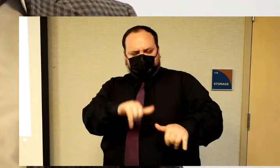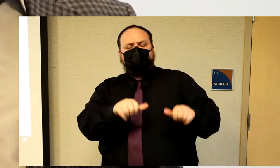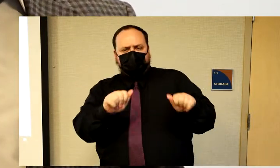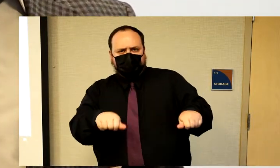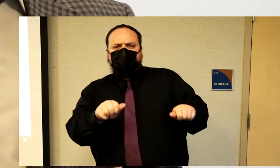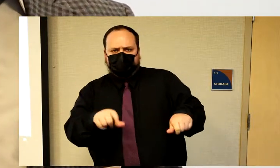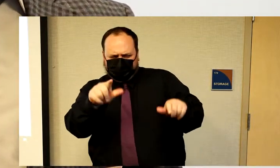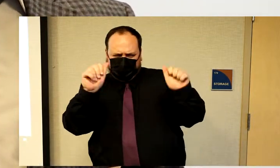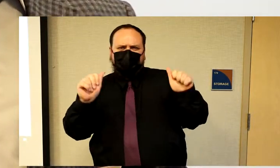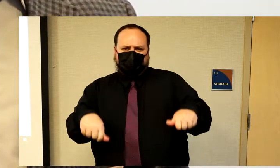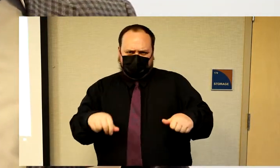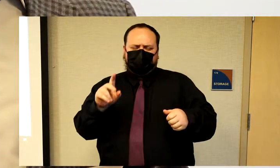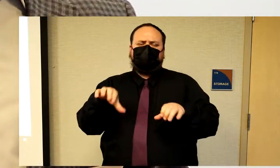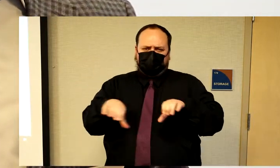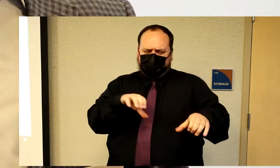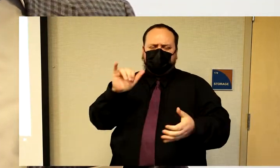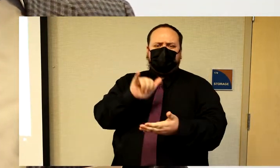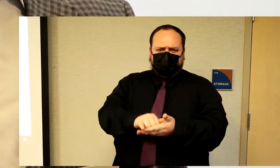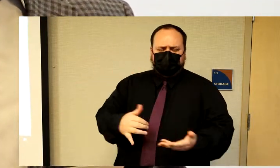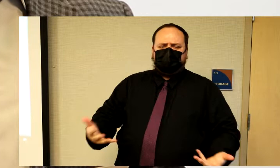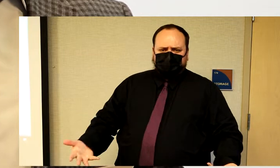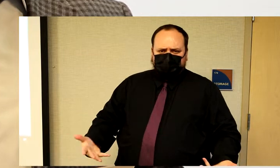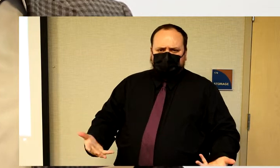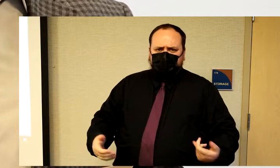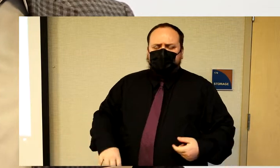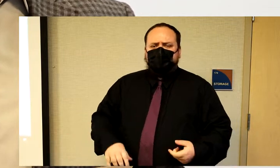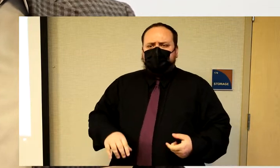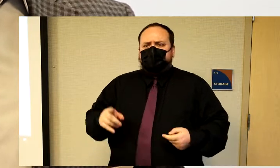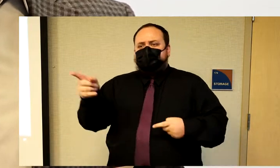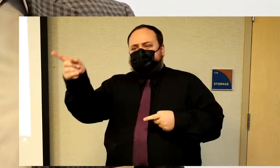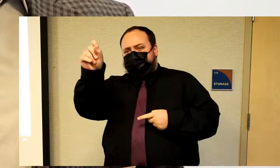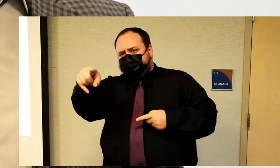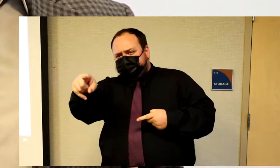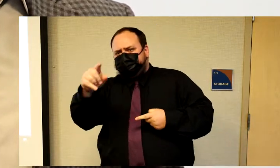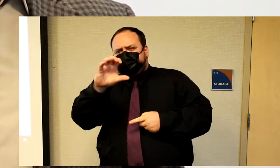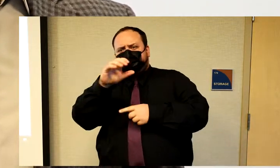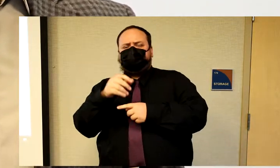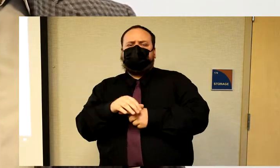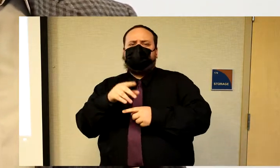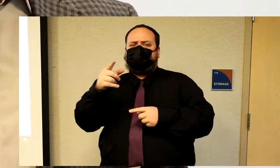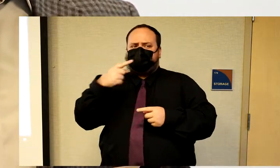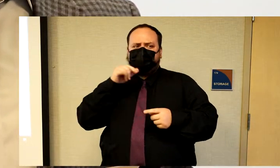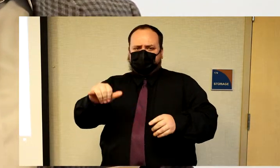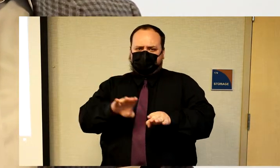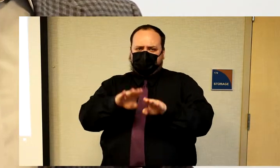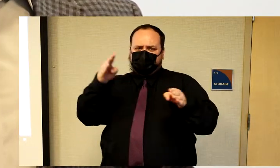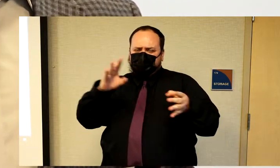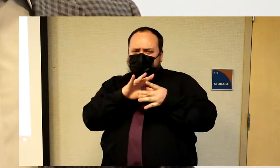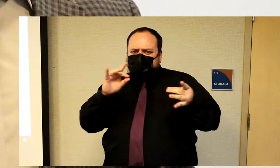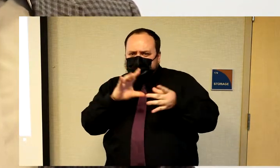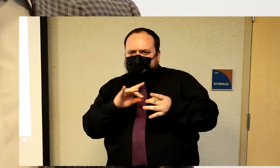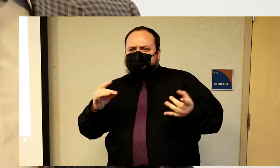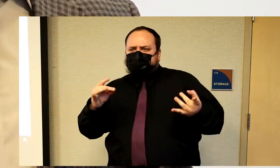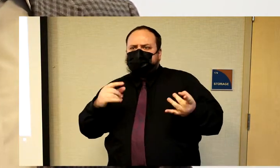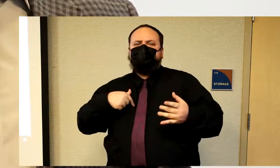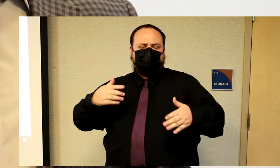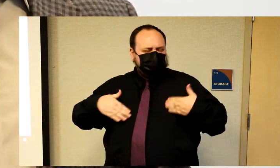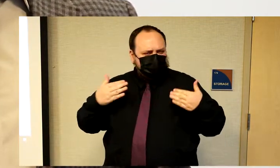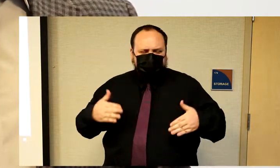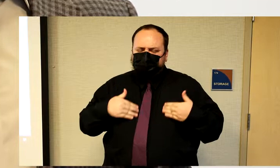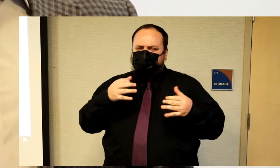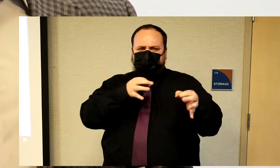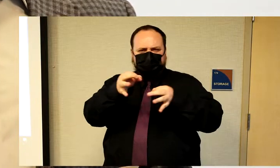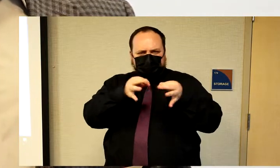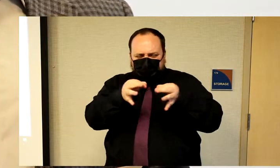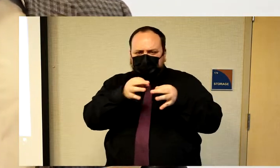to do that. So, Mr. Chair, those are kind of my opening comments. I'm happy to go through all the different maps for you